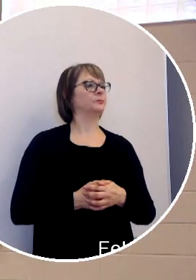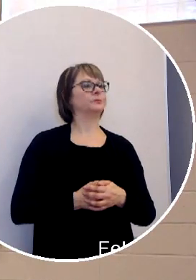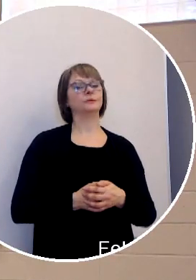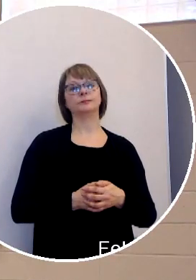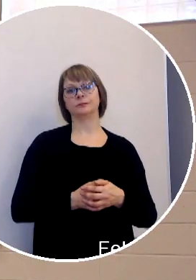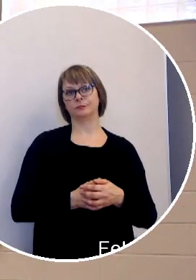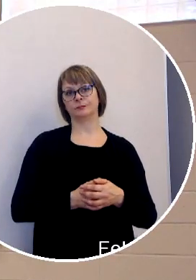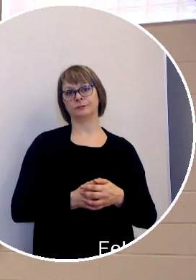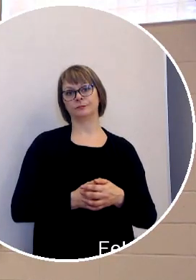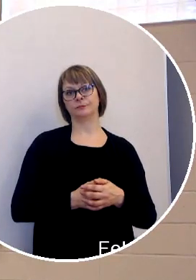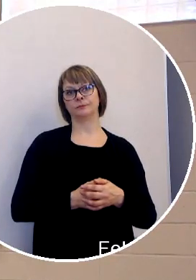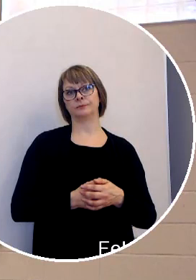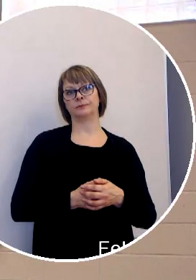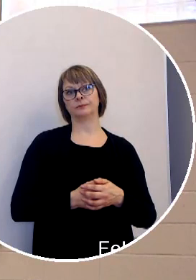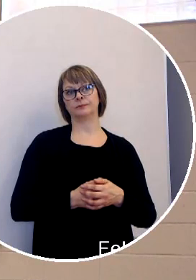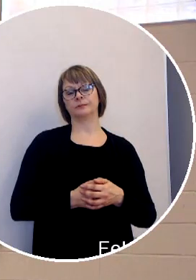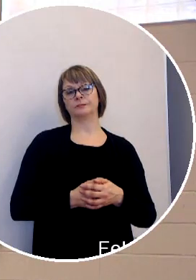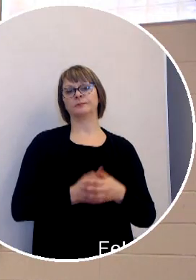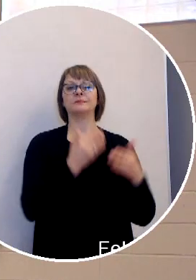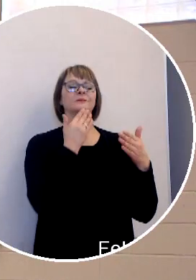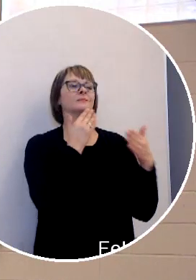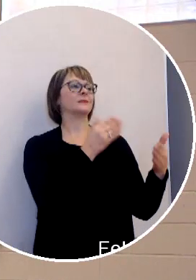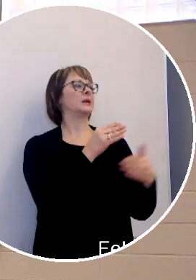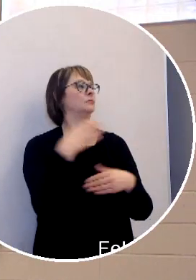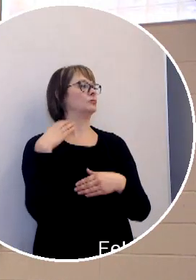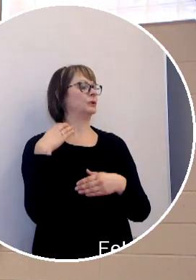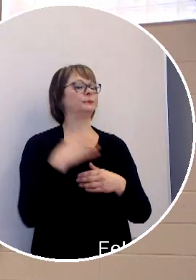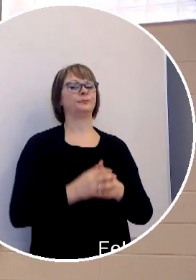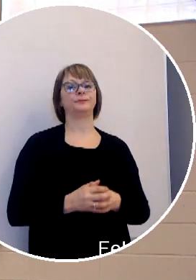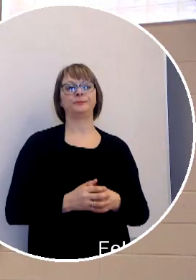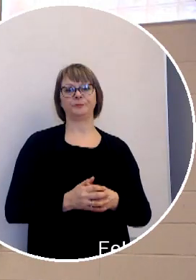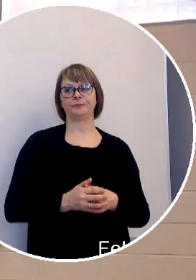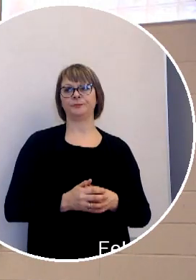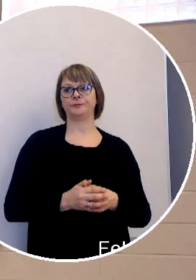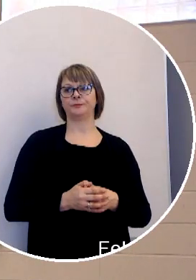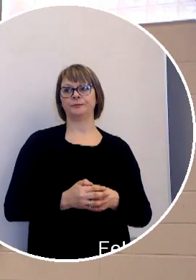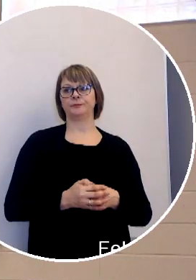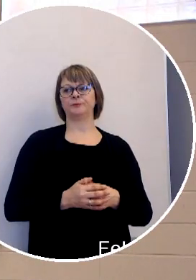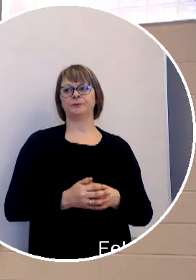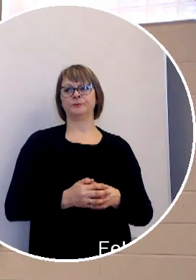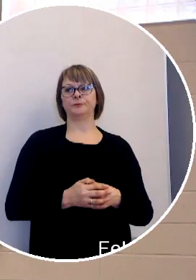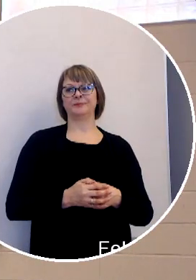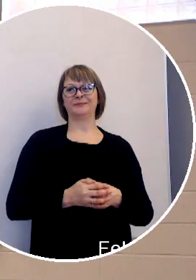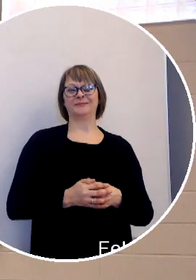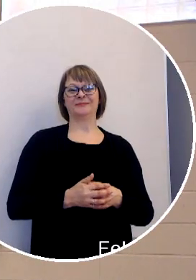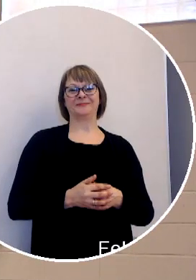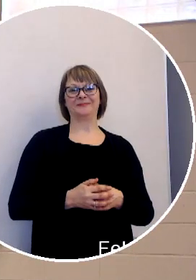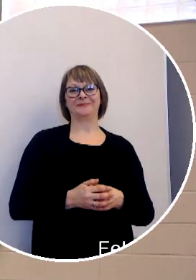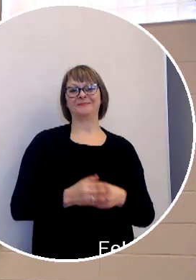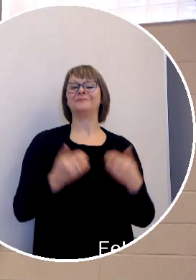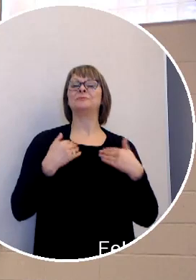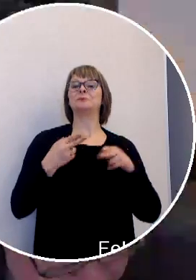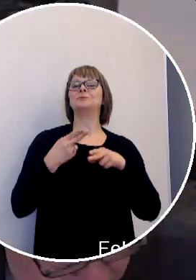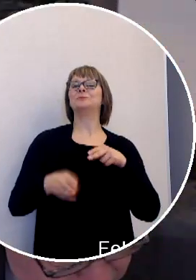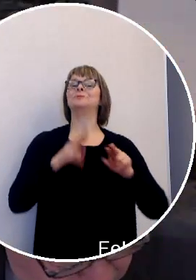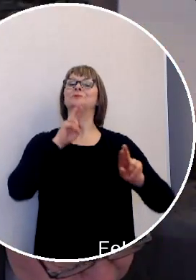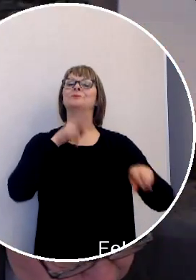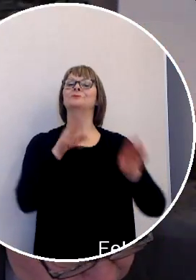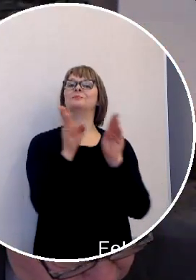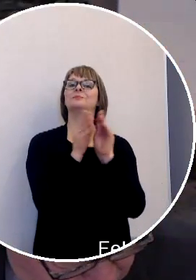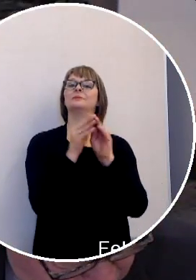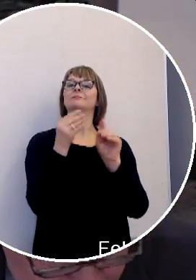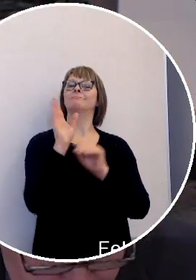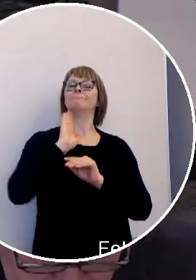present. Thank you, Mr. Chair. I have a brief report on